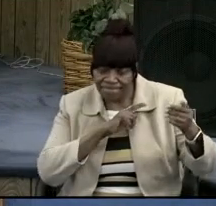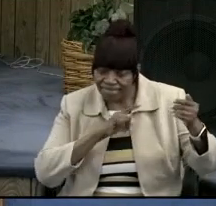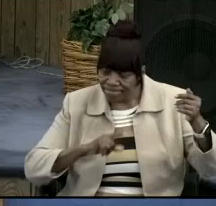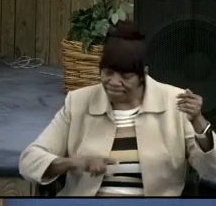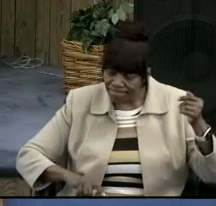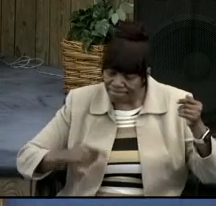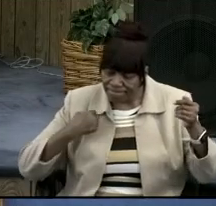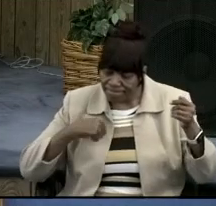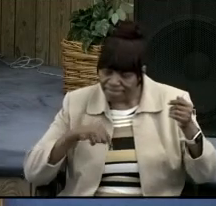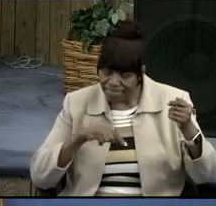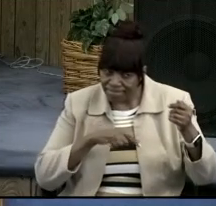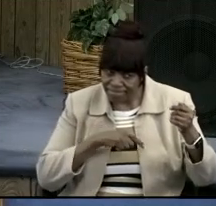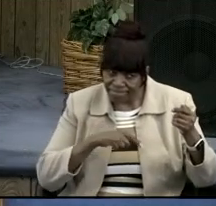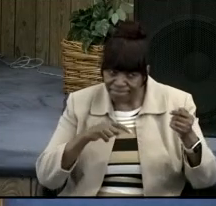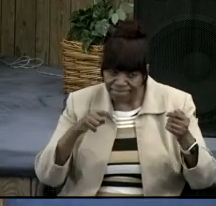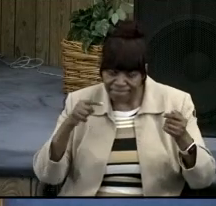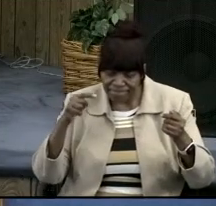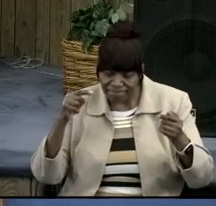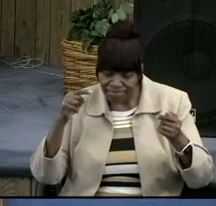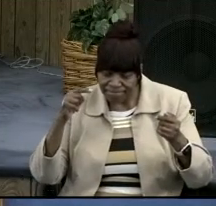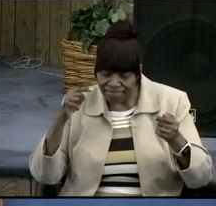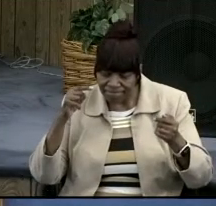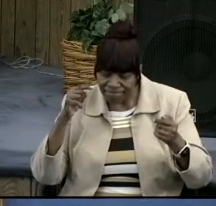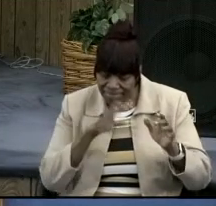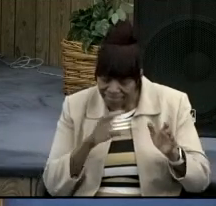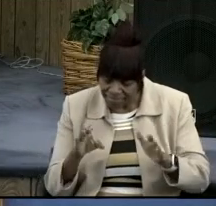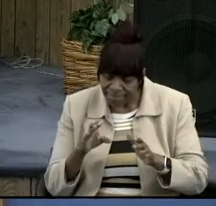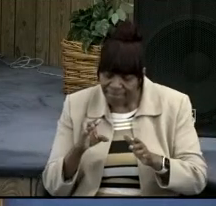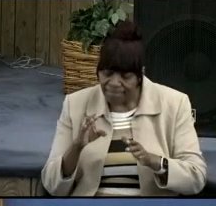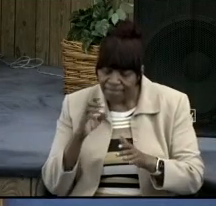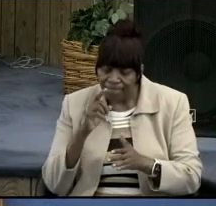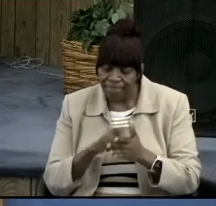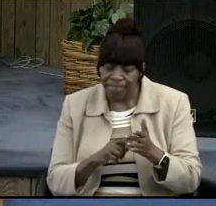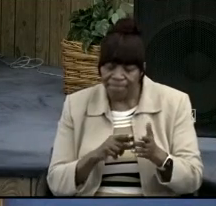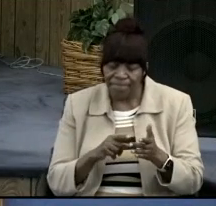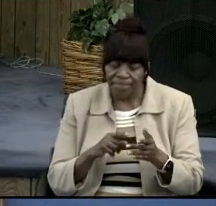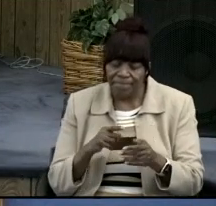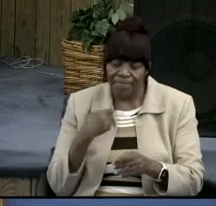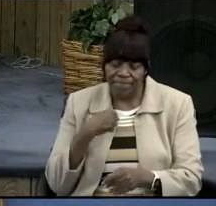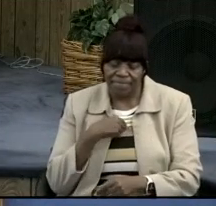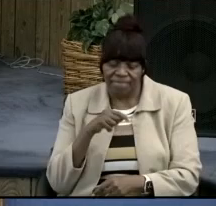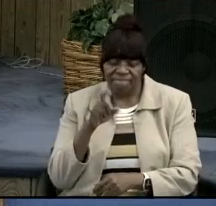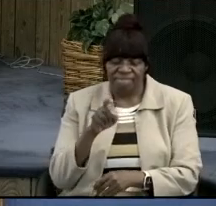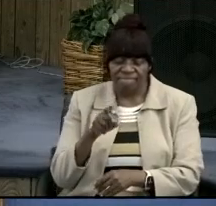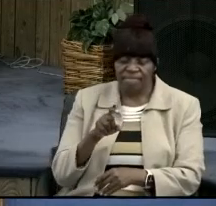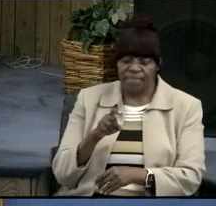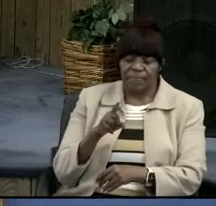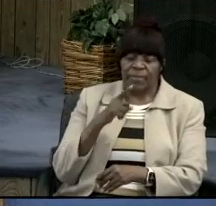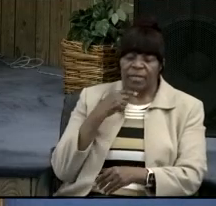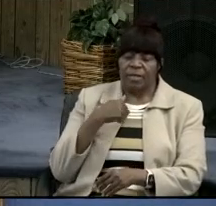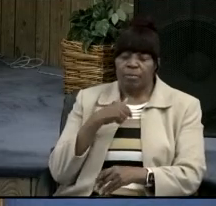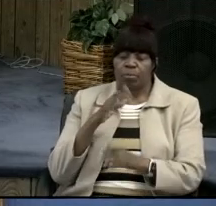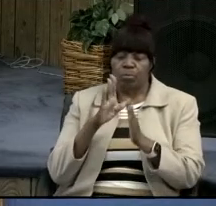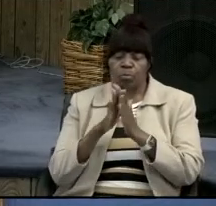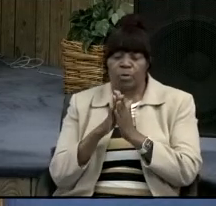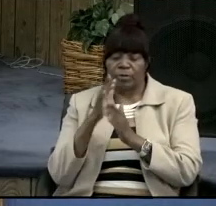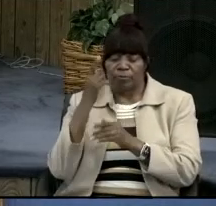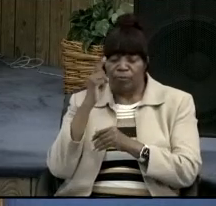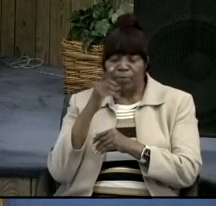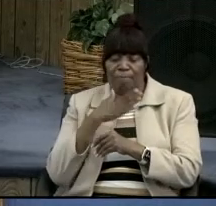what we were supposed to do. Now, Lord, I pray for each and every one of us, starting with my